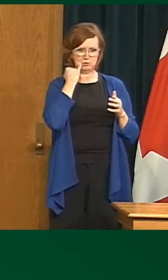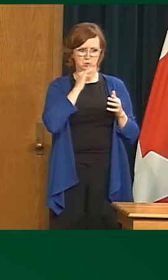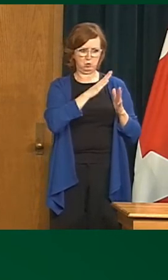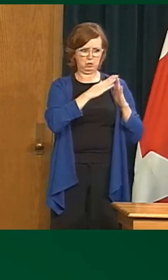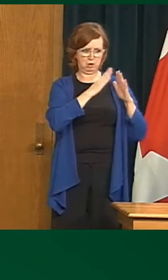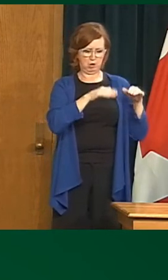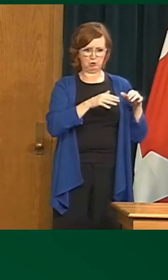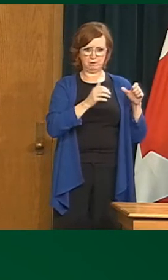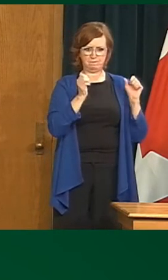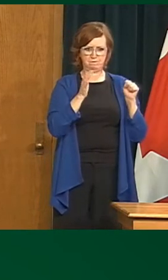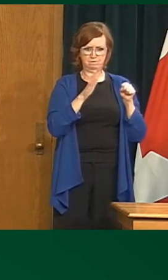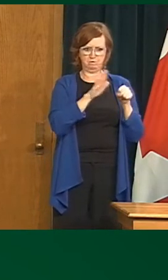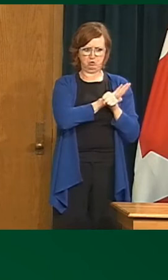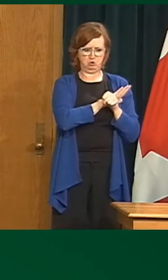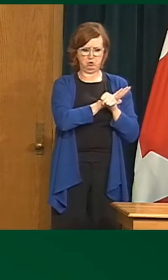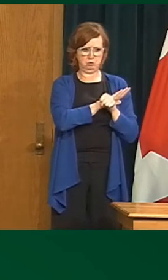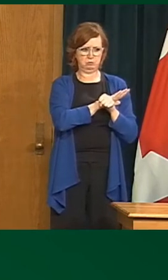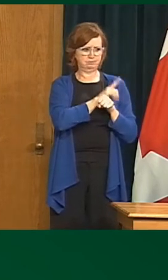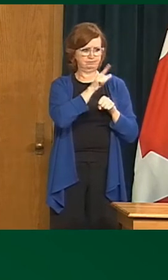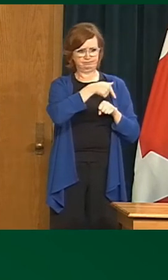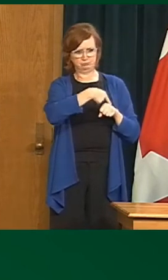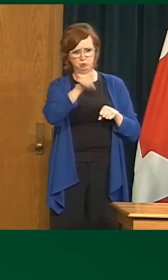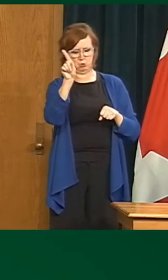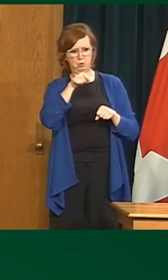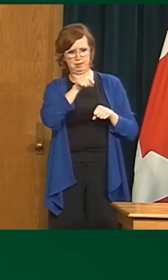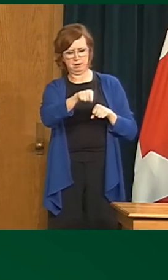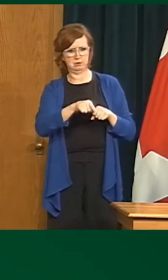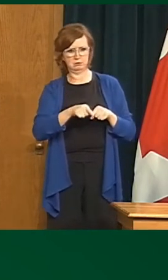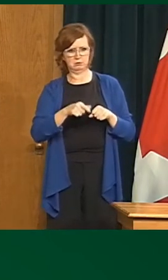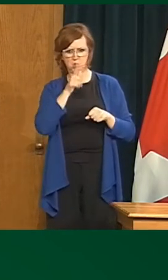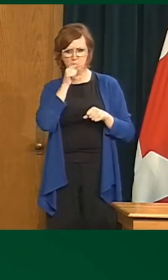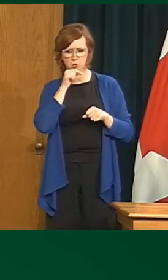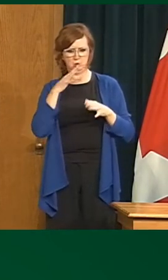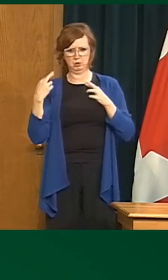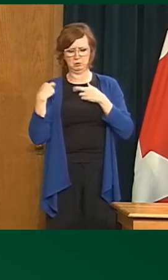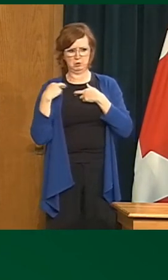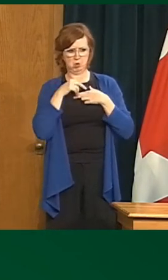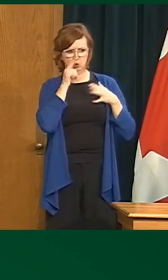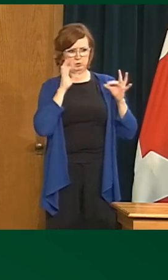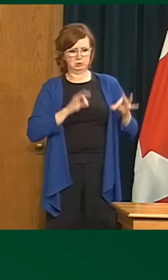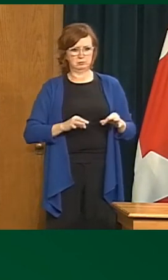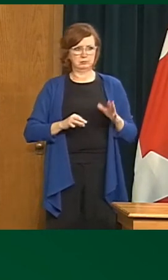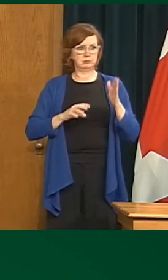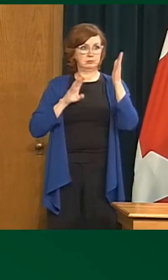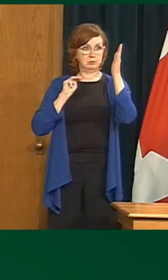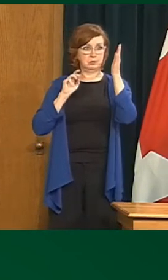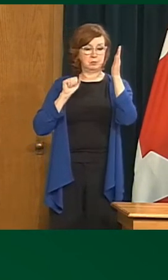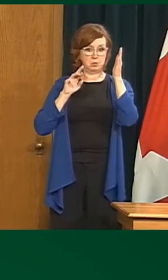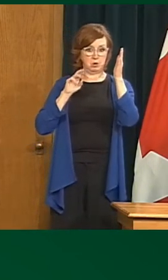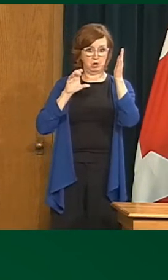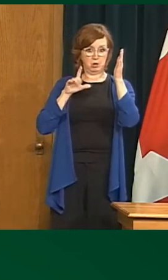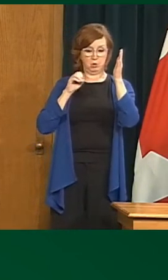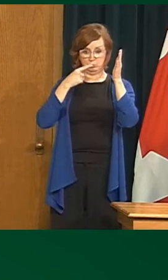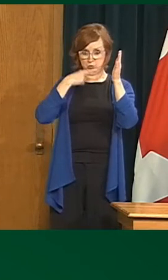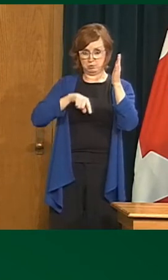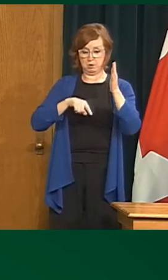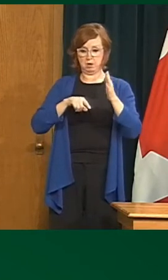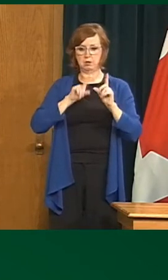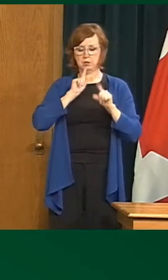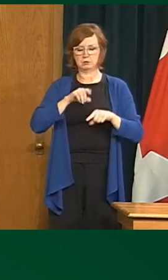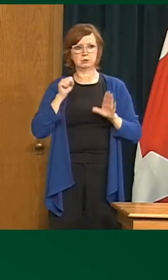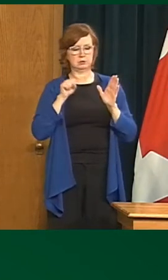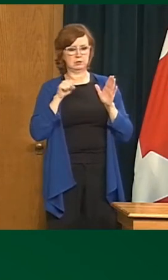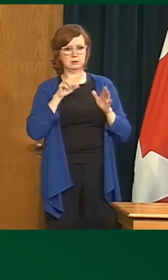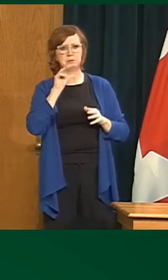that? Marlo, would you like to clarify on that? Yes, thank you, Premier. I can